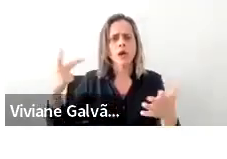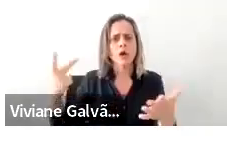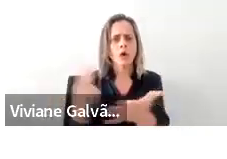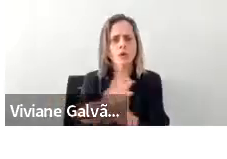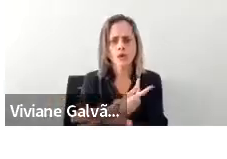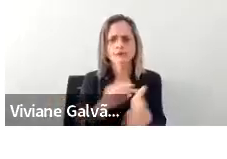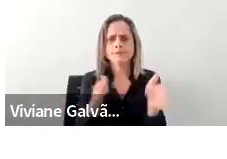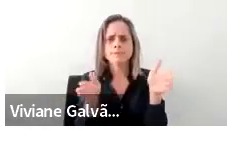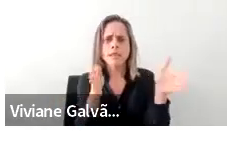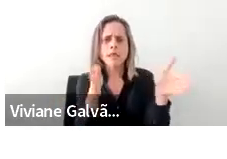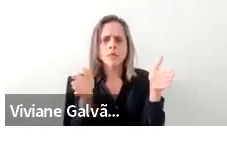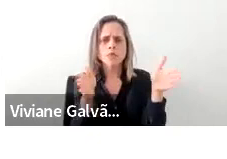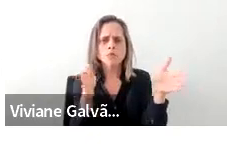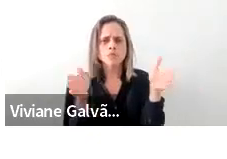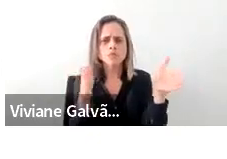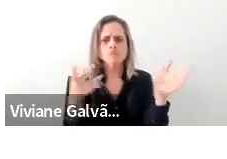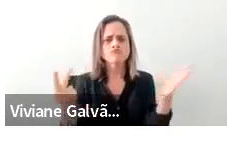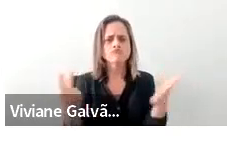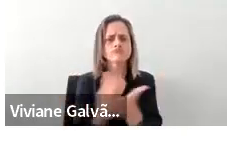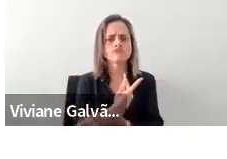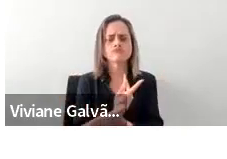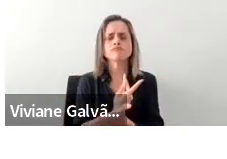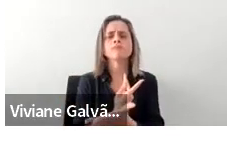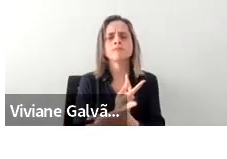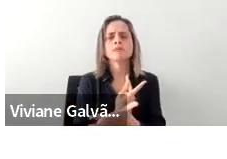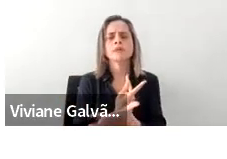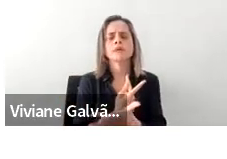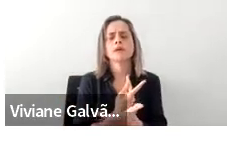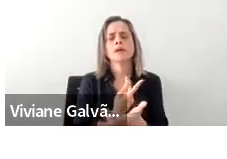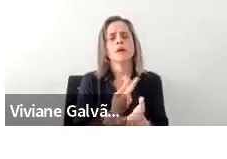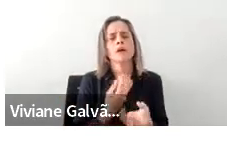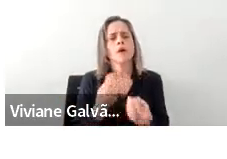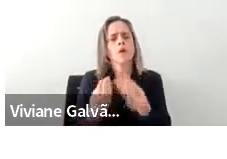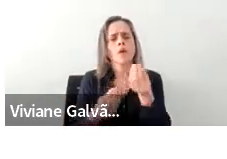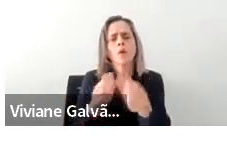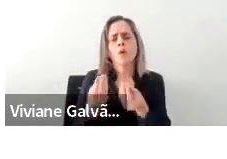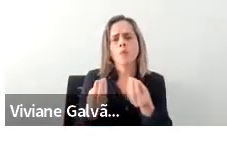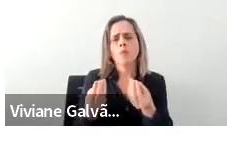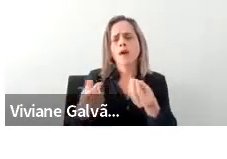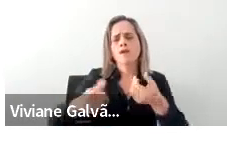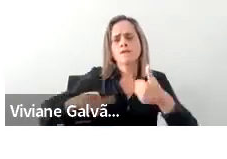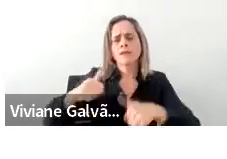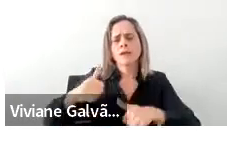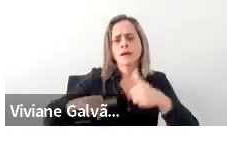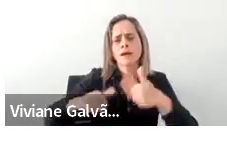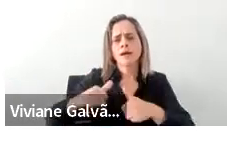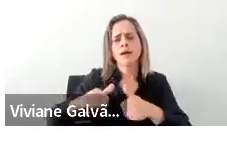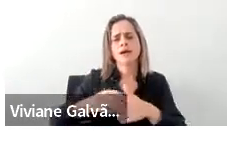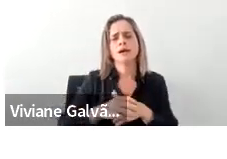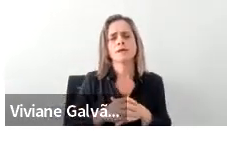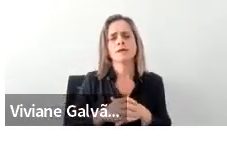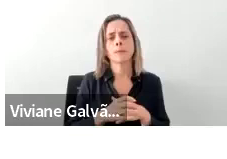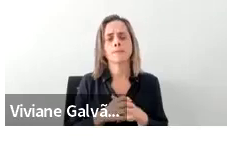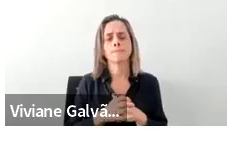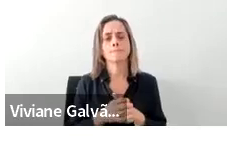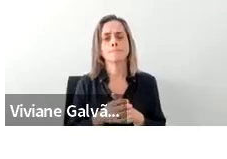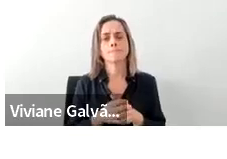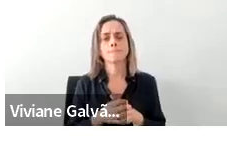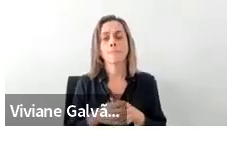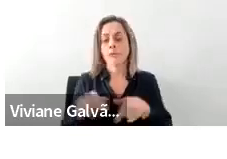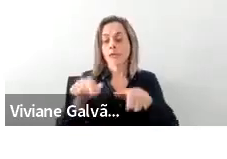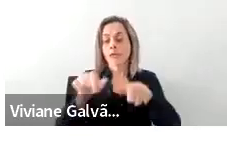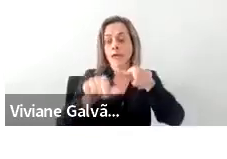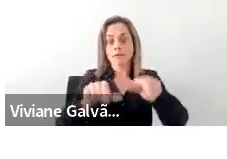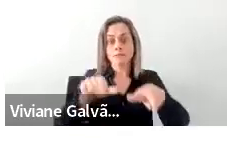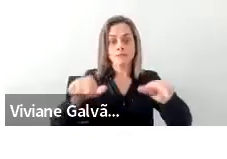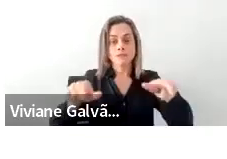situation, the same situation, Marx says, is true of an association of free people working, this